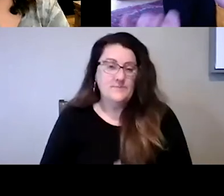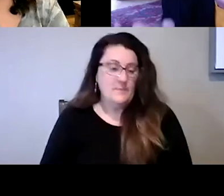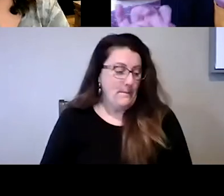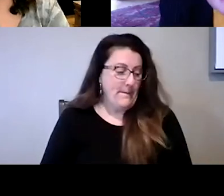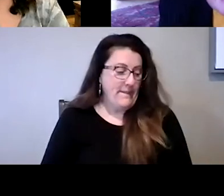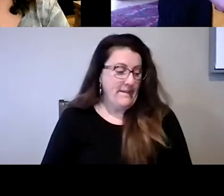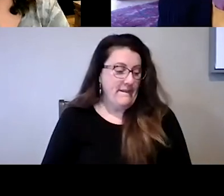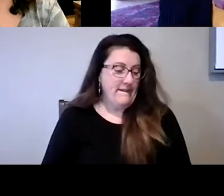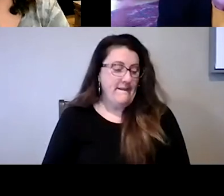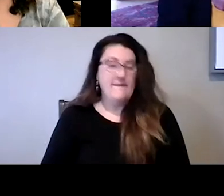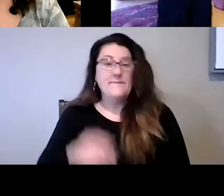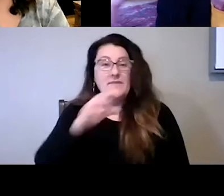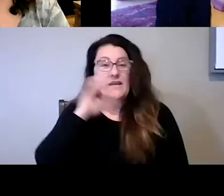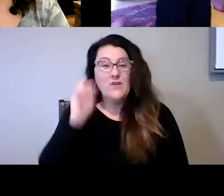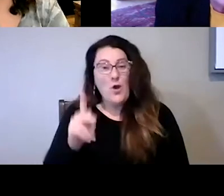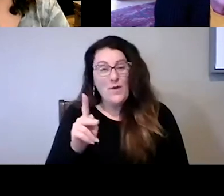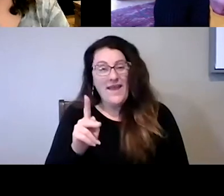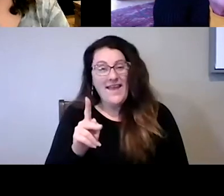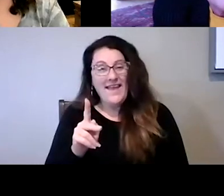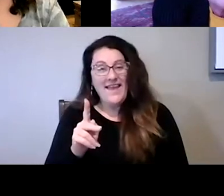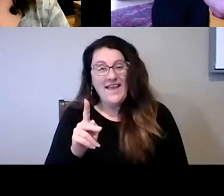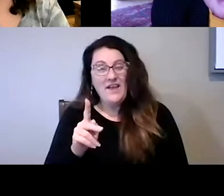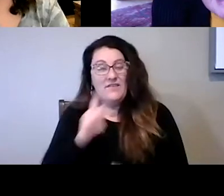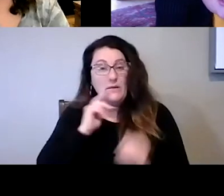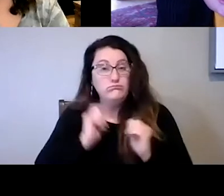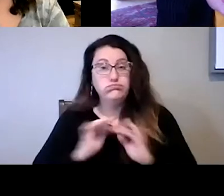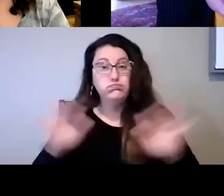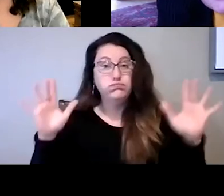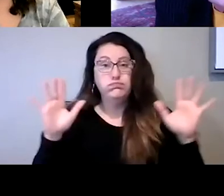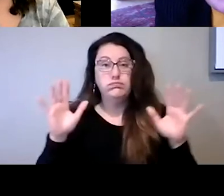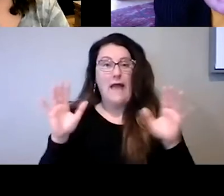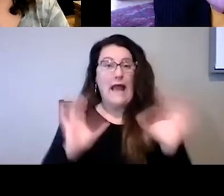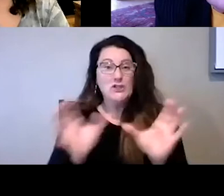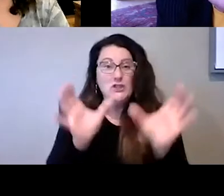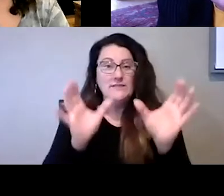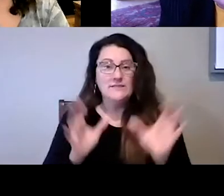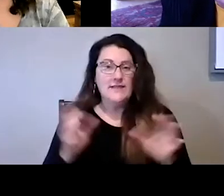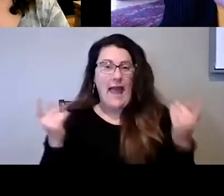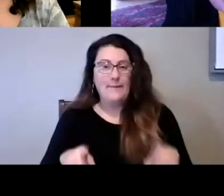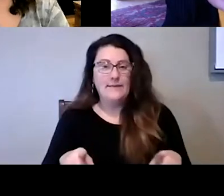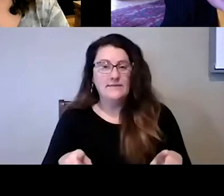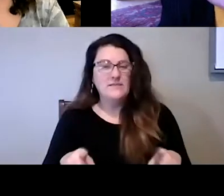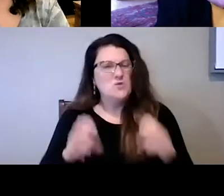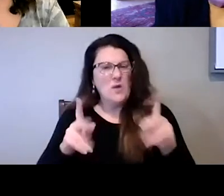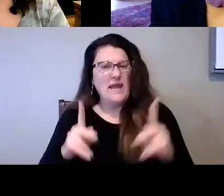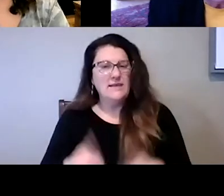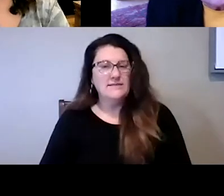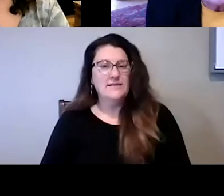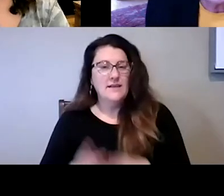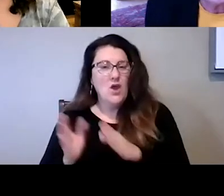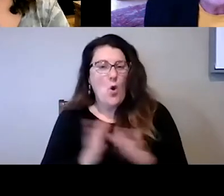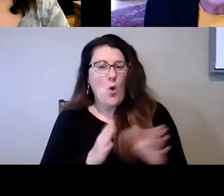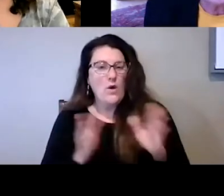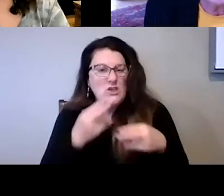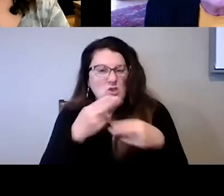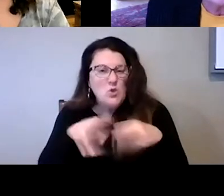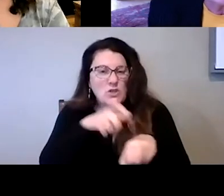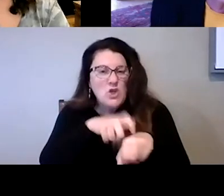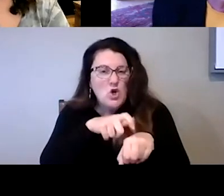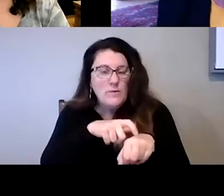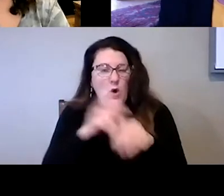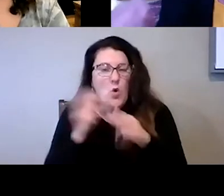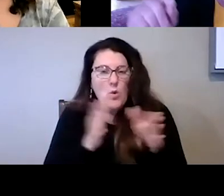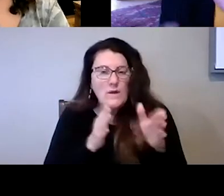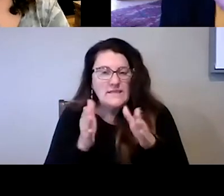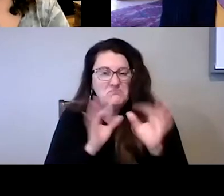It's okay for that flurry of action to happen. Organizing short-term organizations